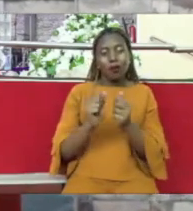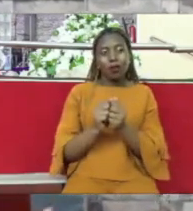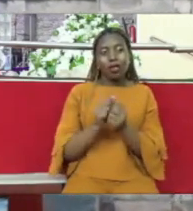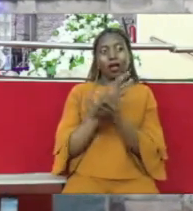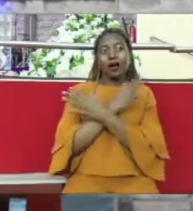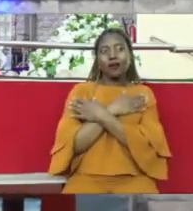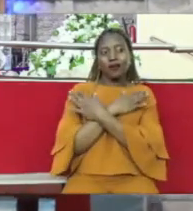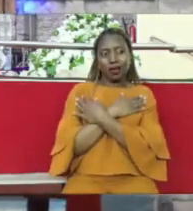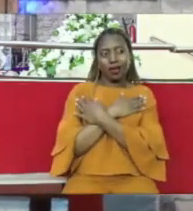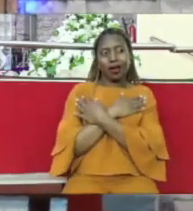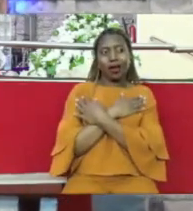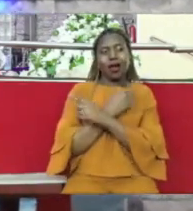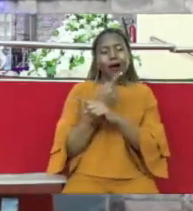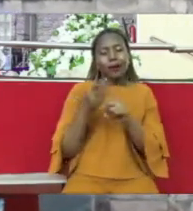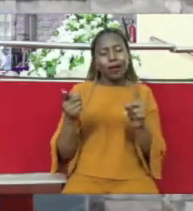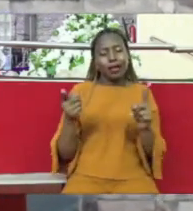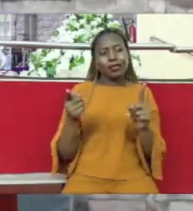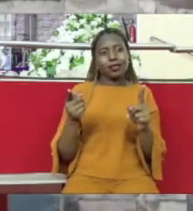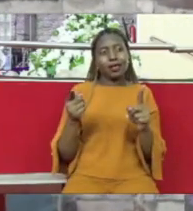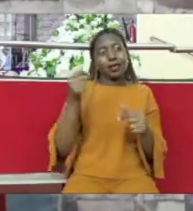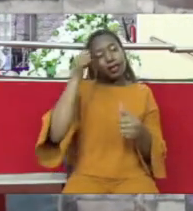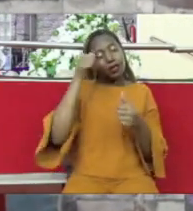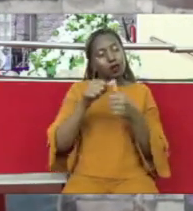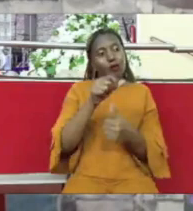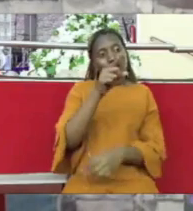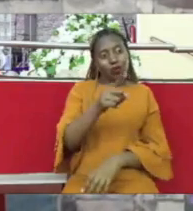that there is a friend. Lakini nataka nikuambie pana